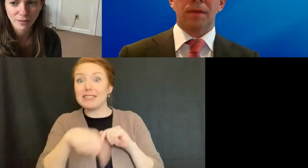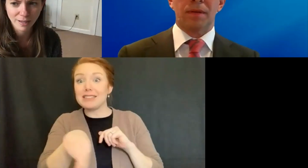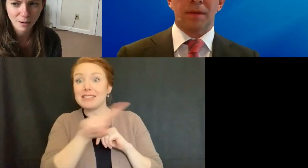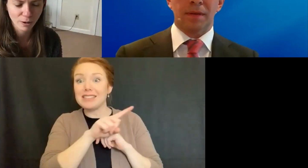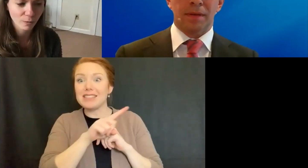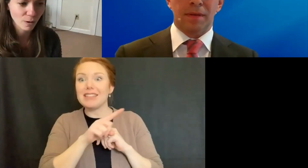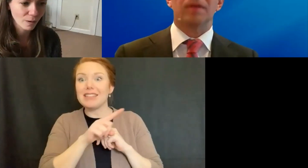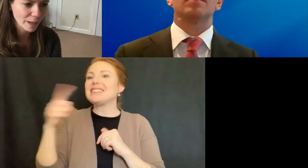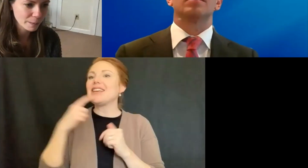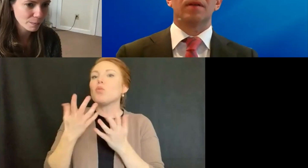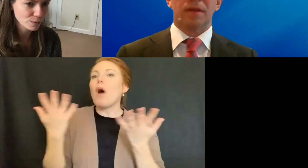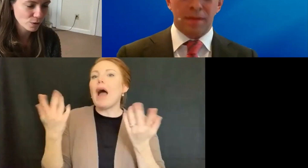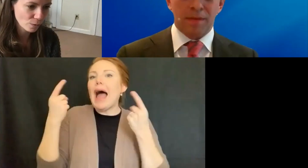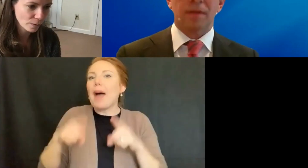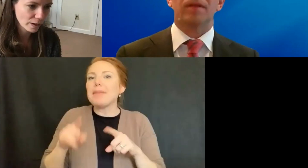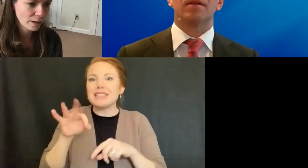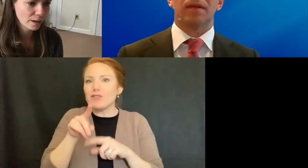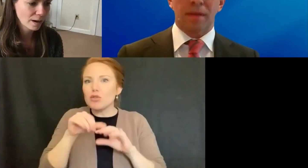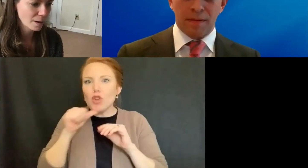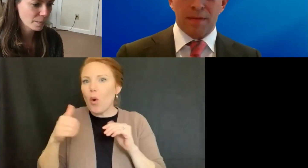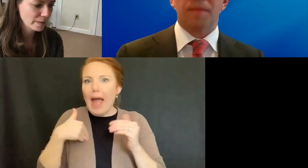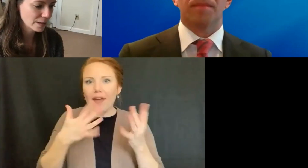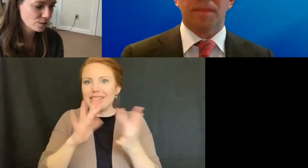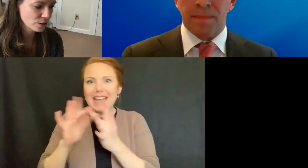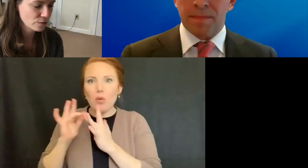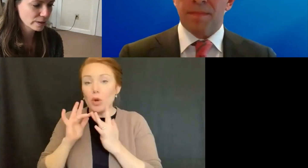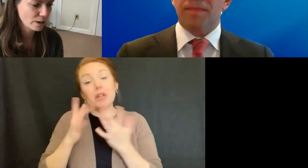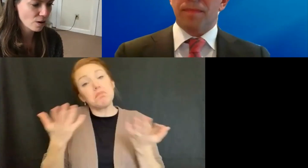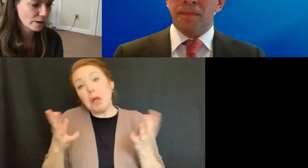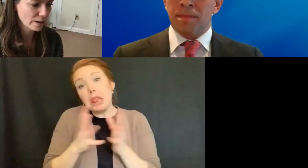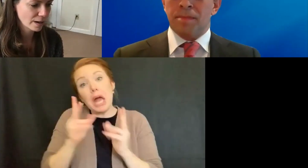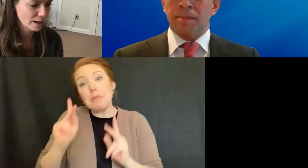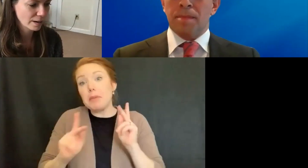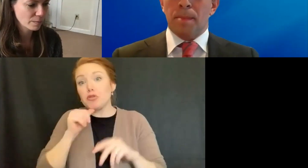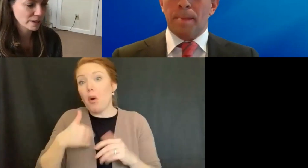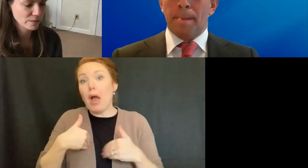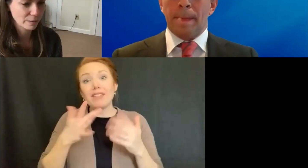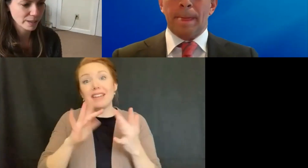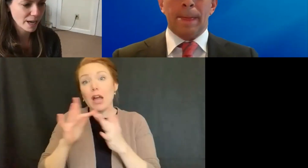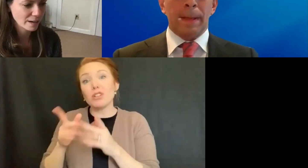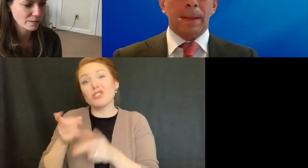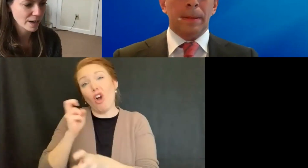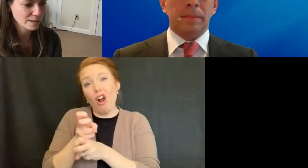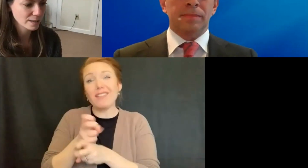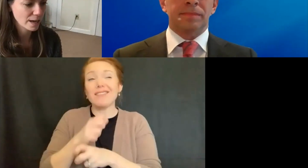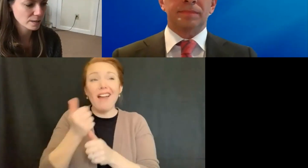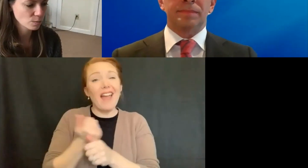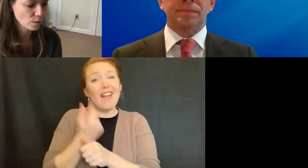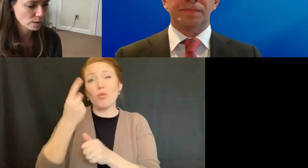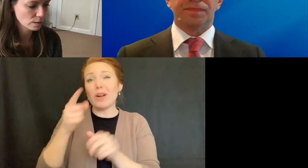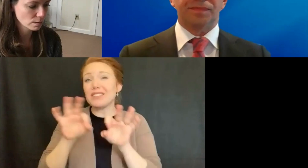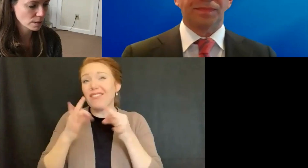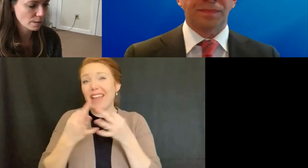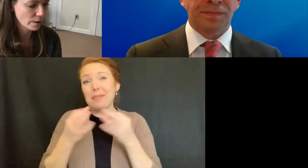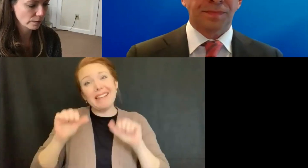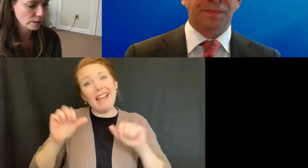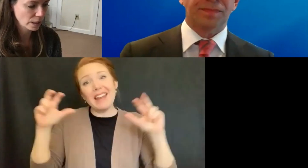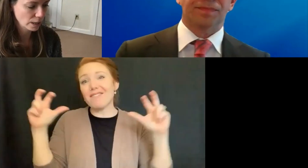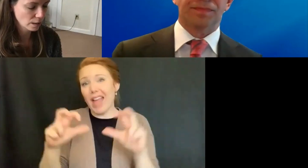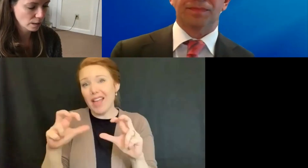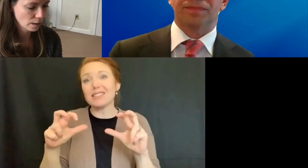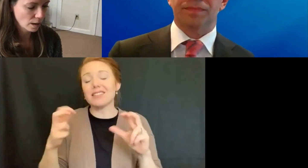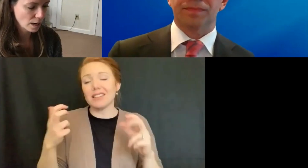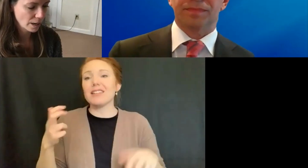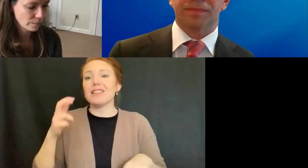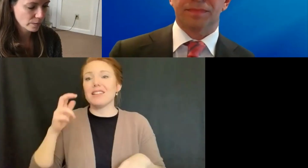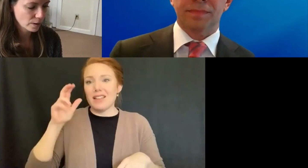if you don't have the network? Well, a lot of people don't. And that's really hard, and not everybody's family can invest. And that's what some of